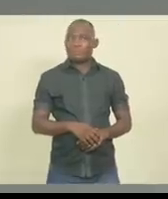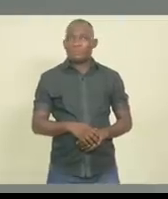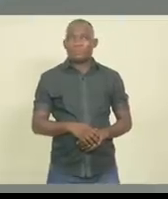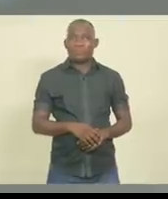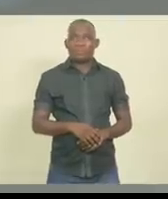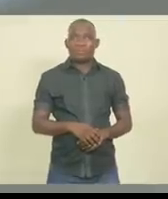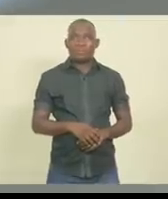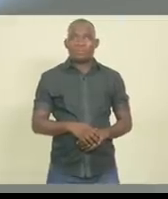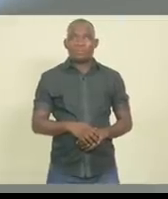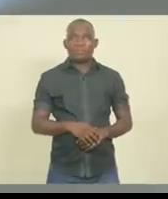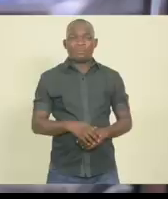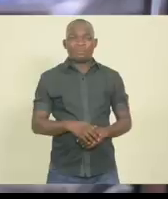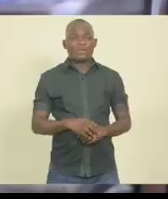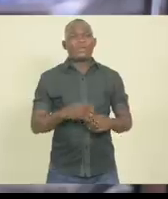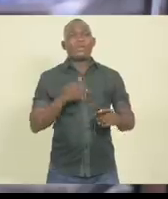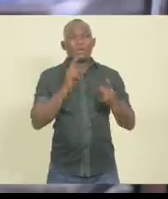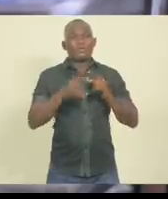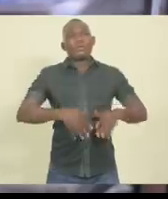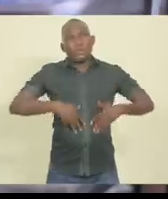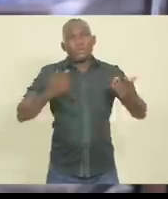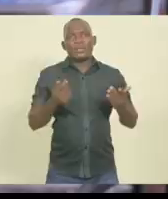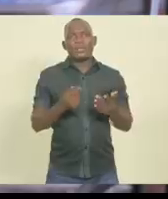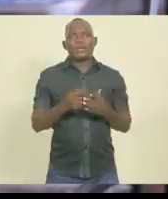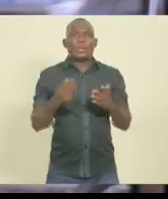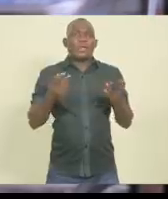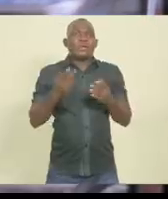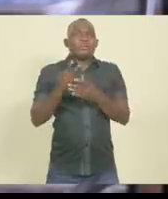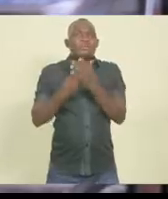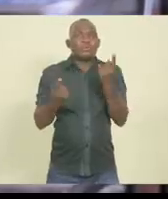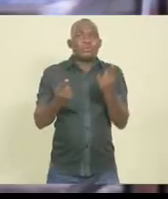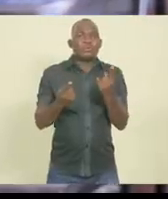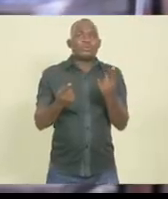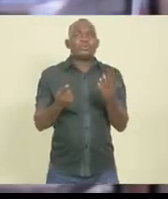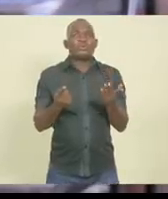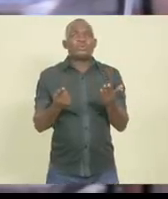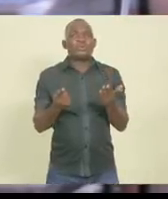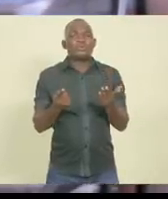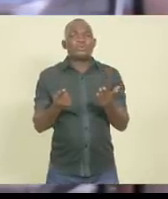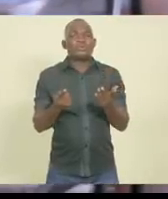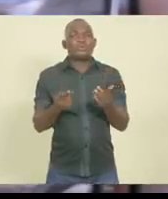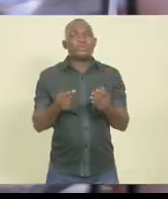You're safe here. No one can harm you. We both work for Jumbo.